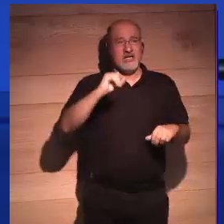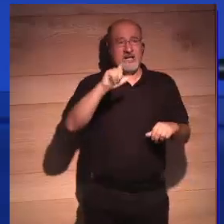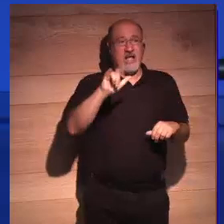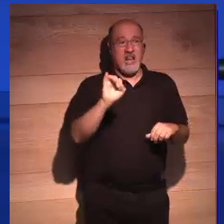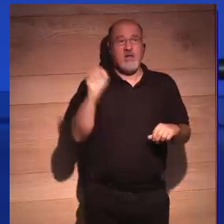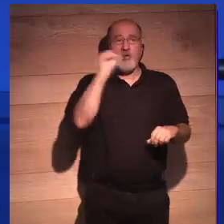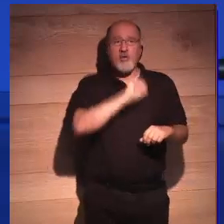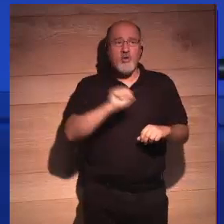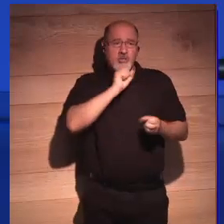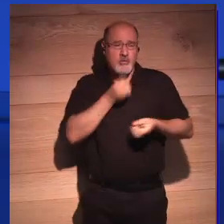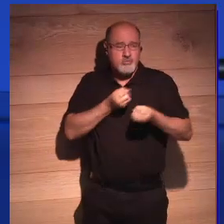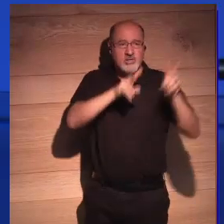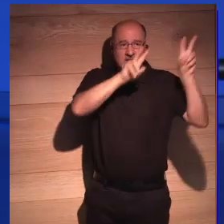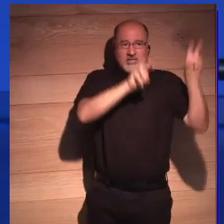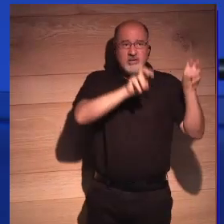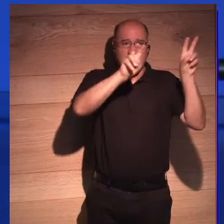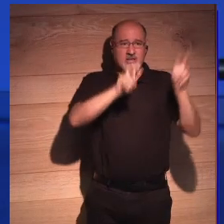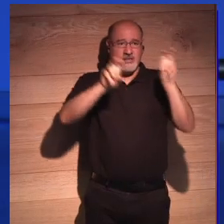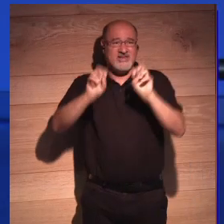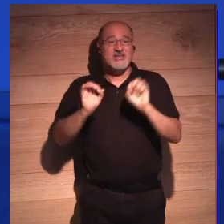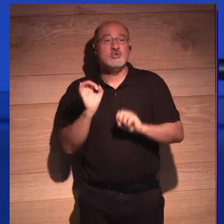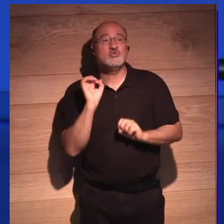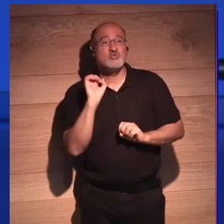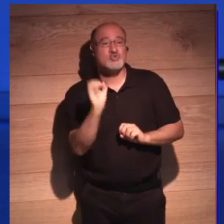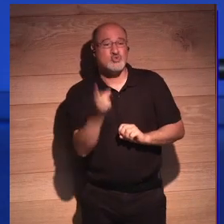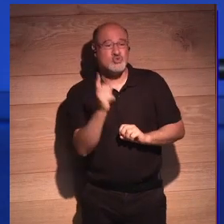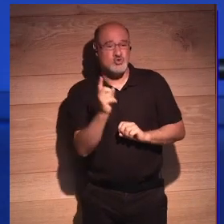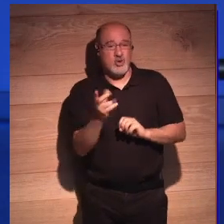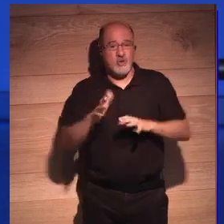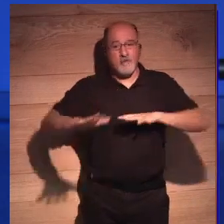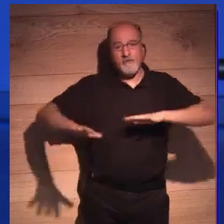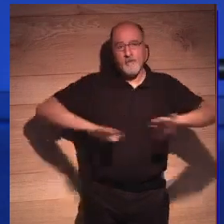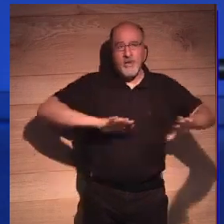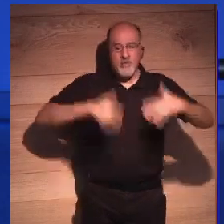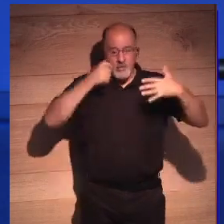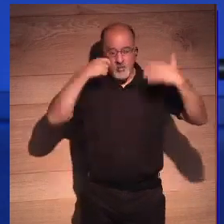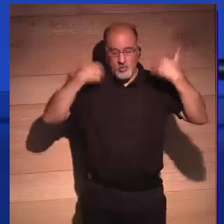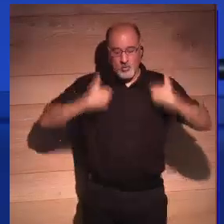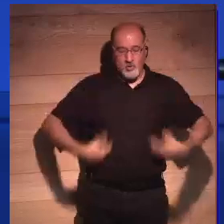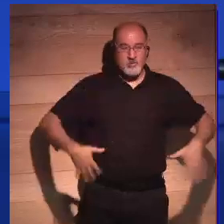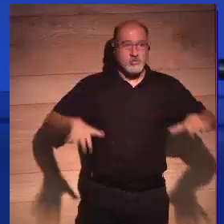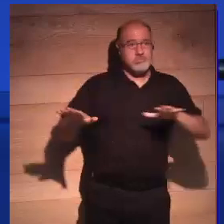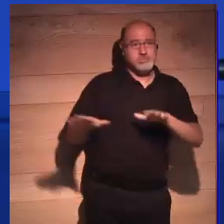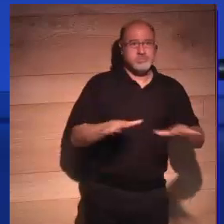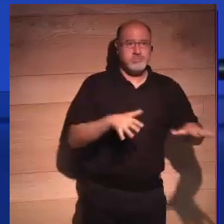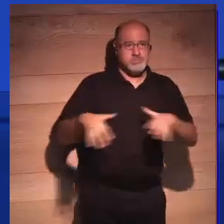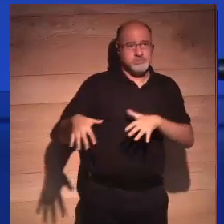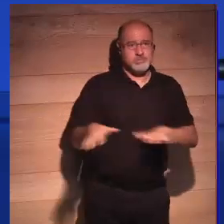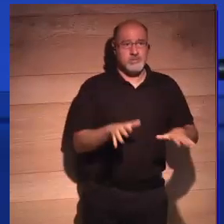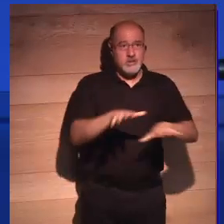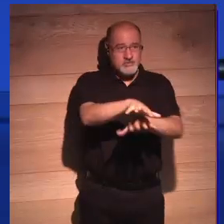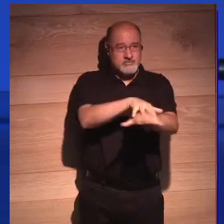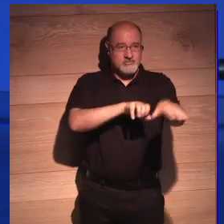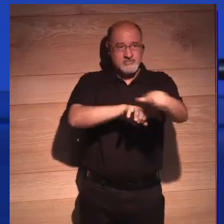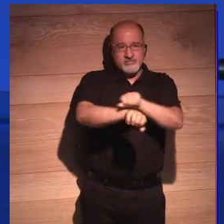the artist who will provide a concert with themes composed just with movement from his